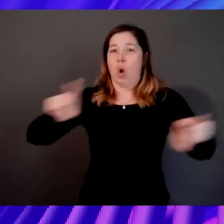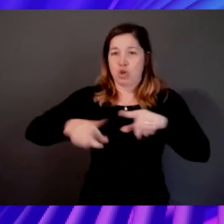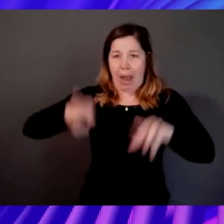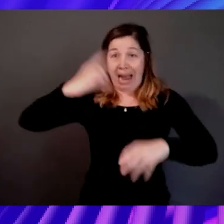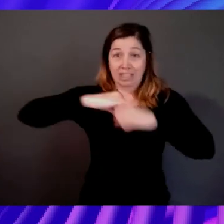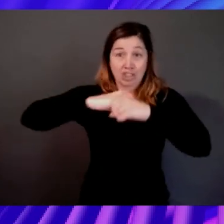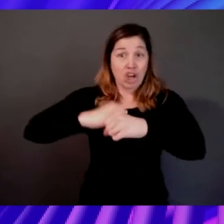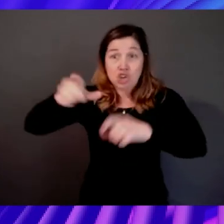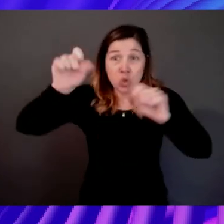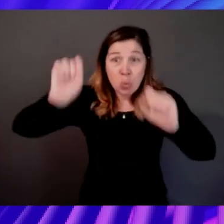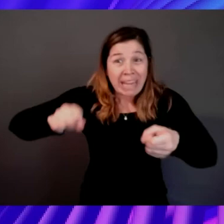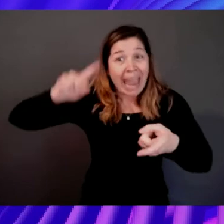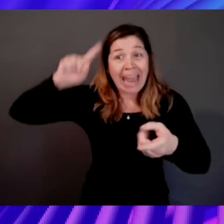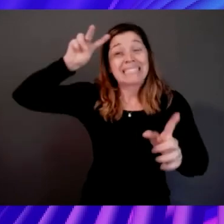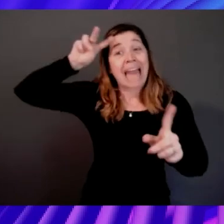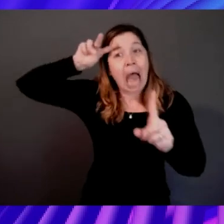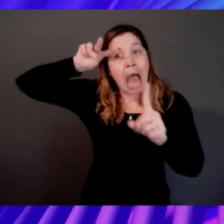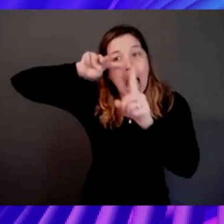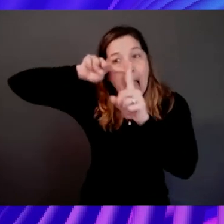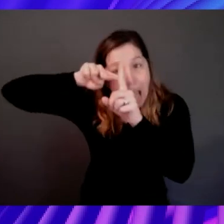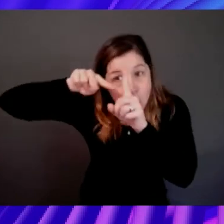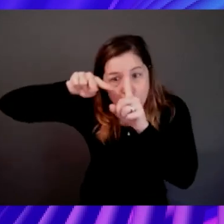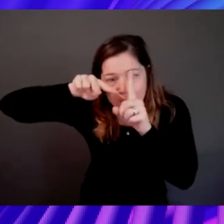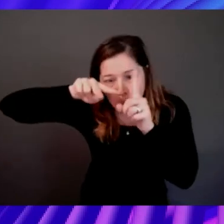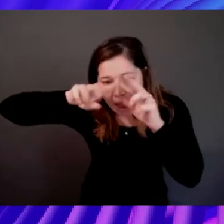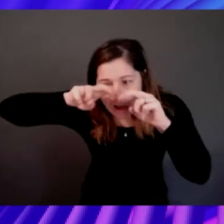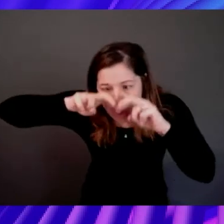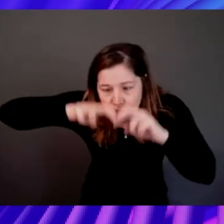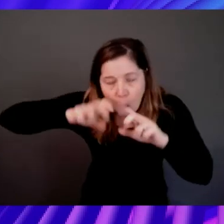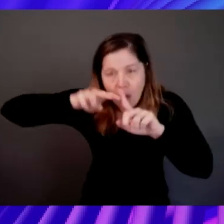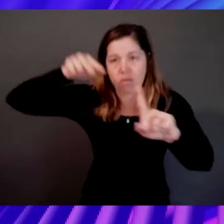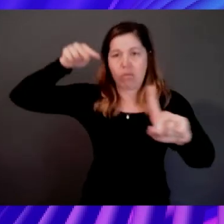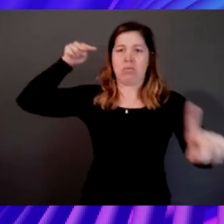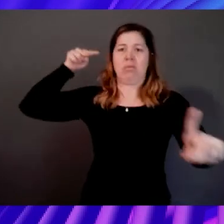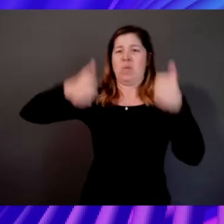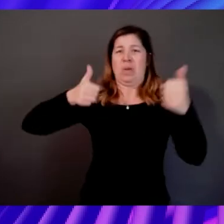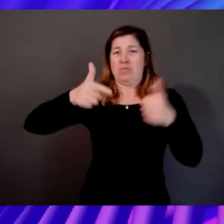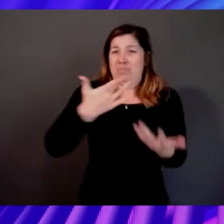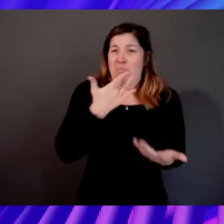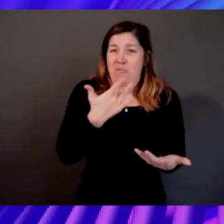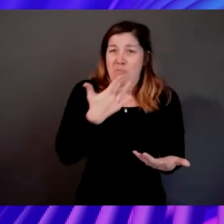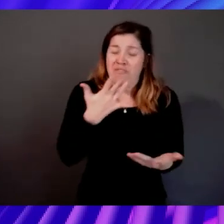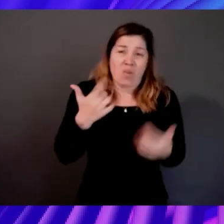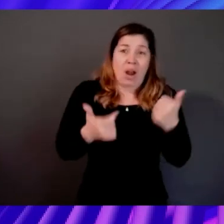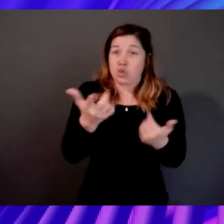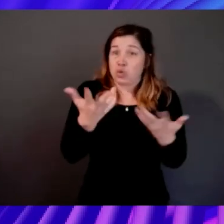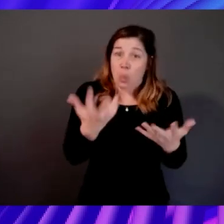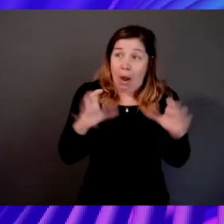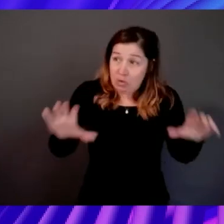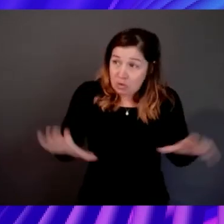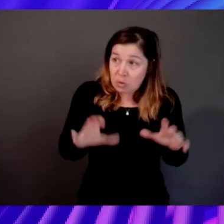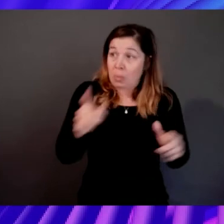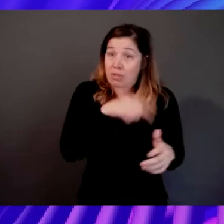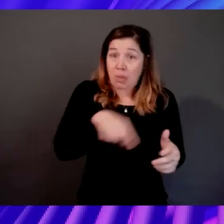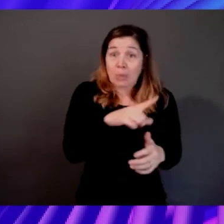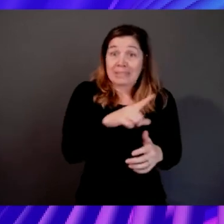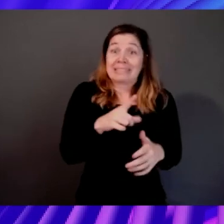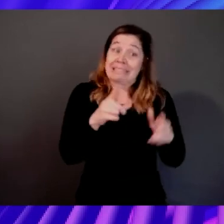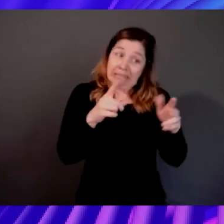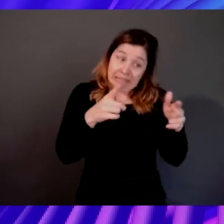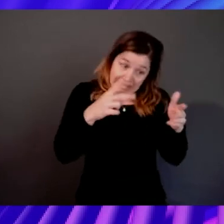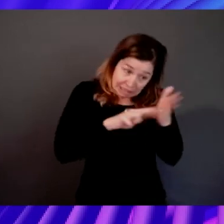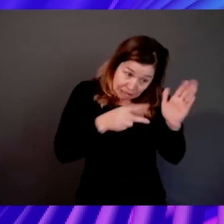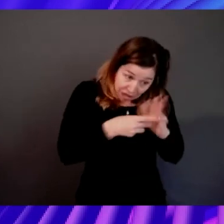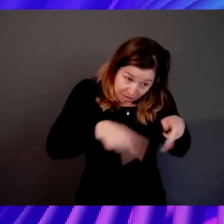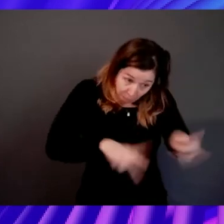allow Prisma Cloud to provide basically those guardrails to make sure you're only doing those things that have been intentionally, allowed by policy. And that